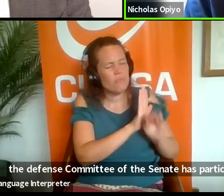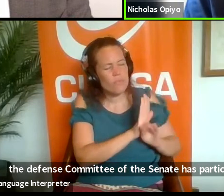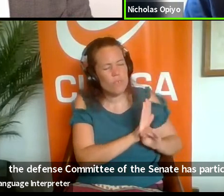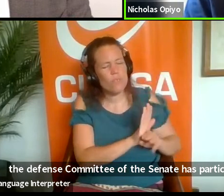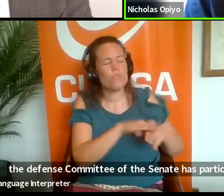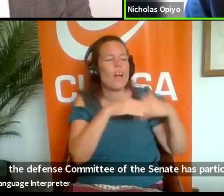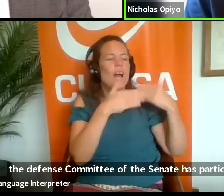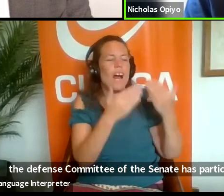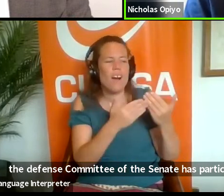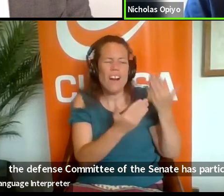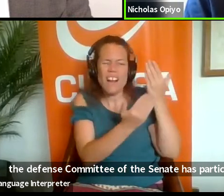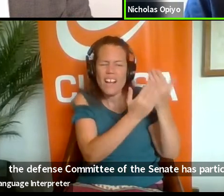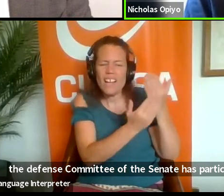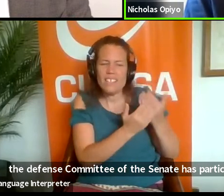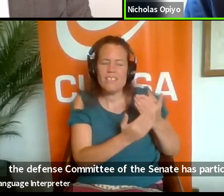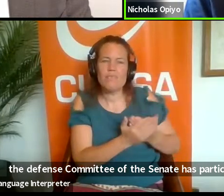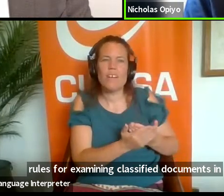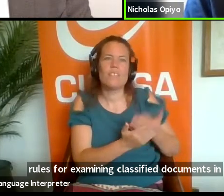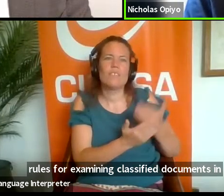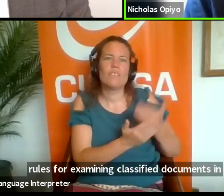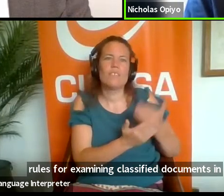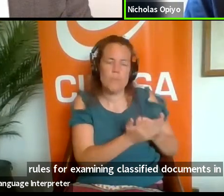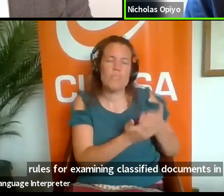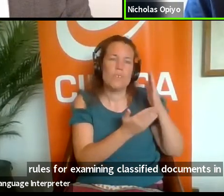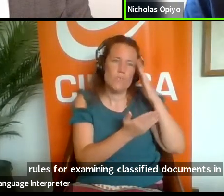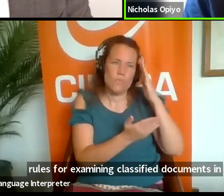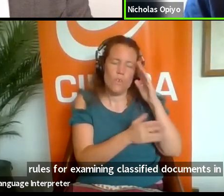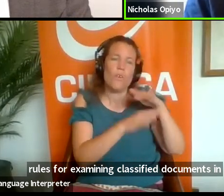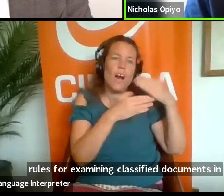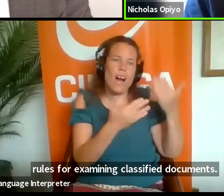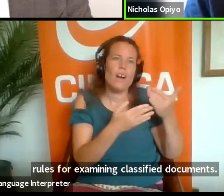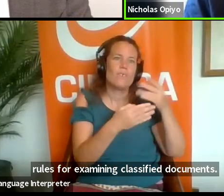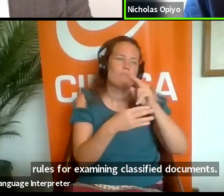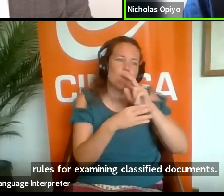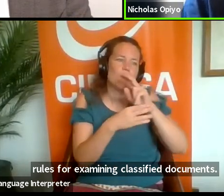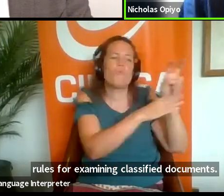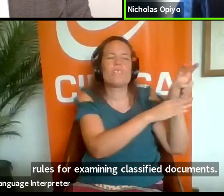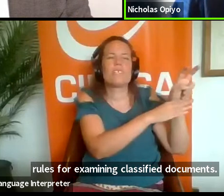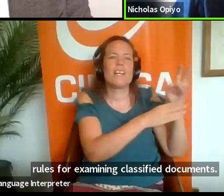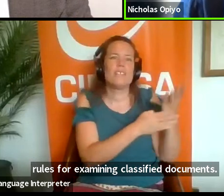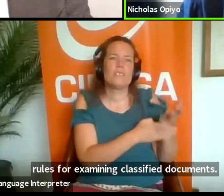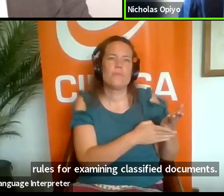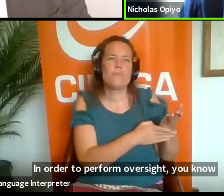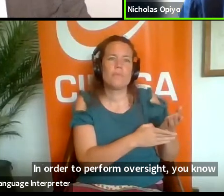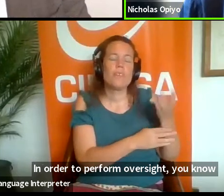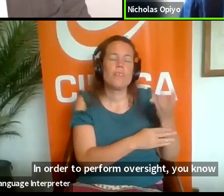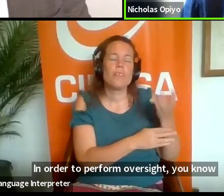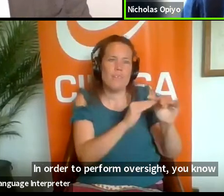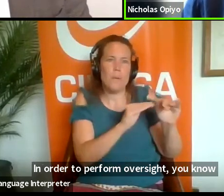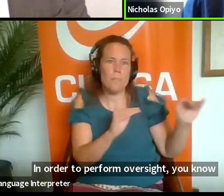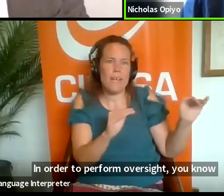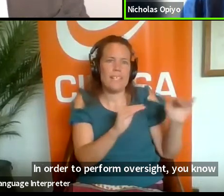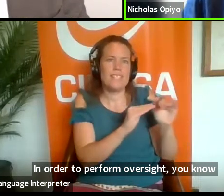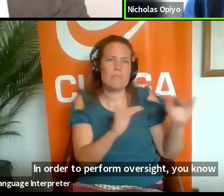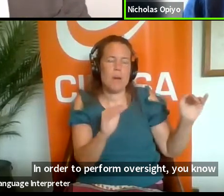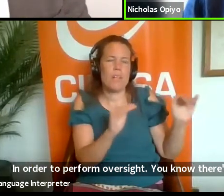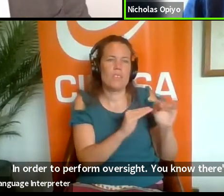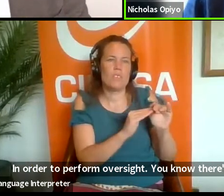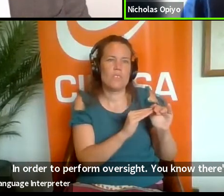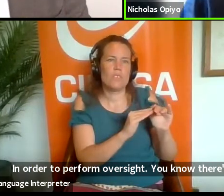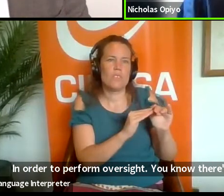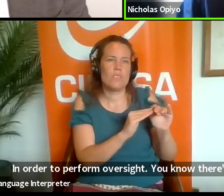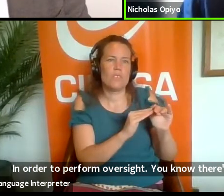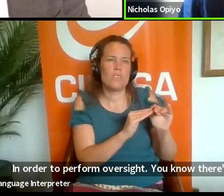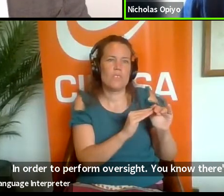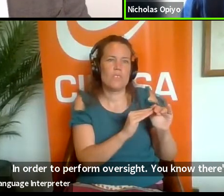classified documents in order to perform oversight. There's a basement room that is sealed.